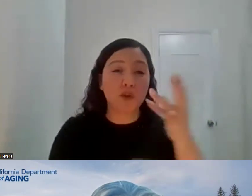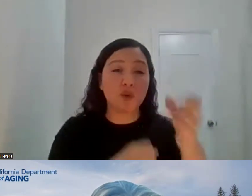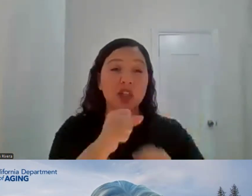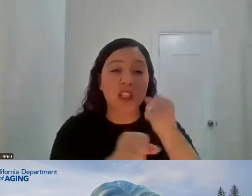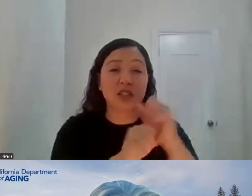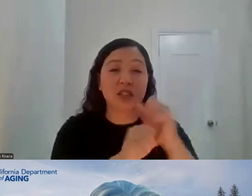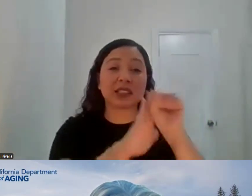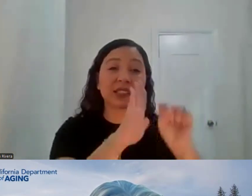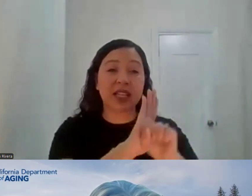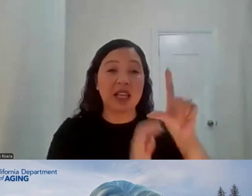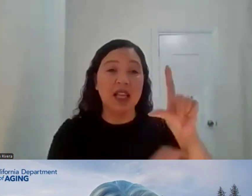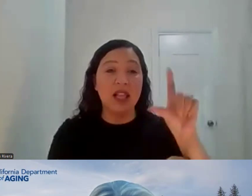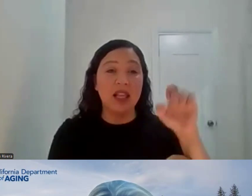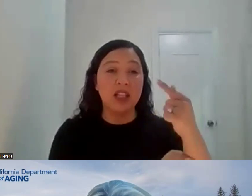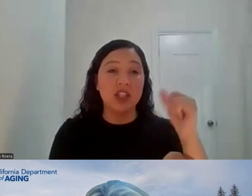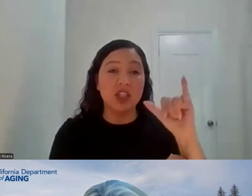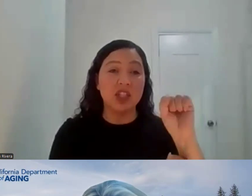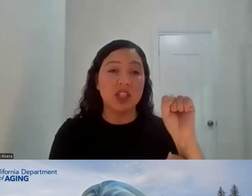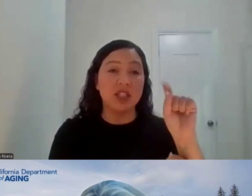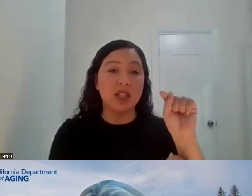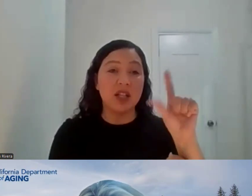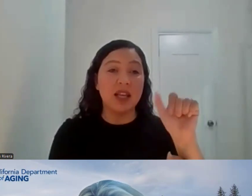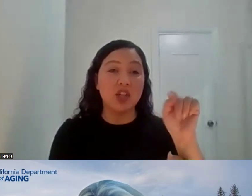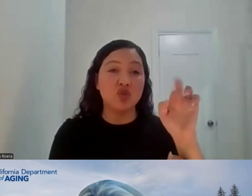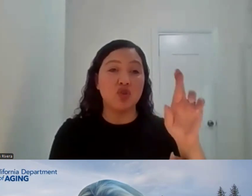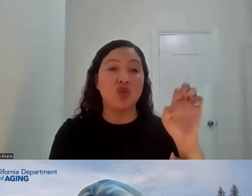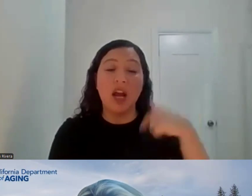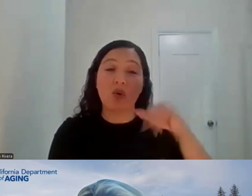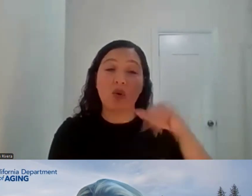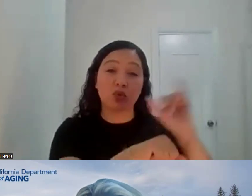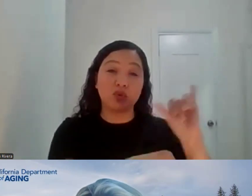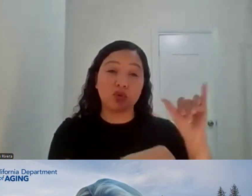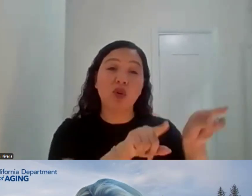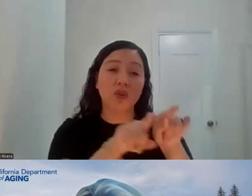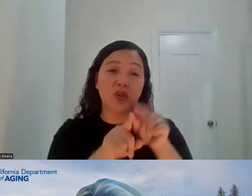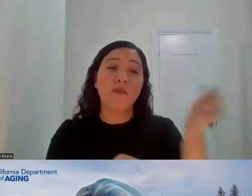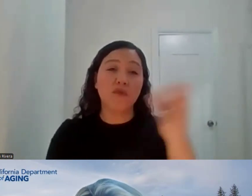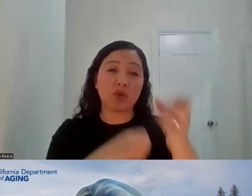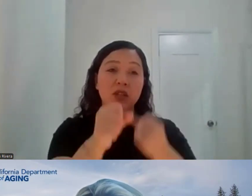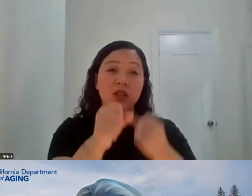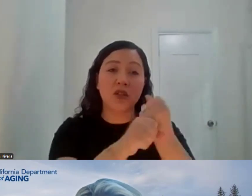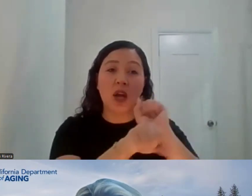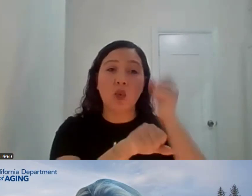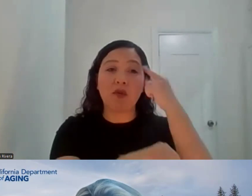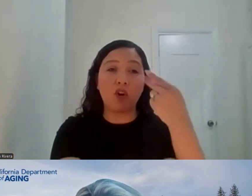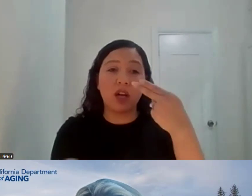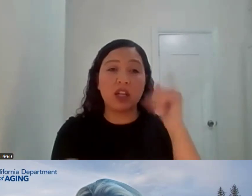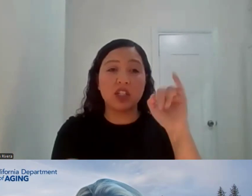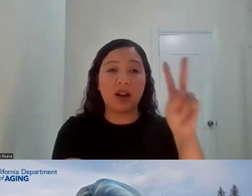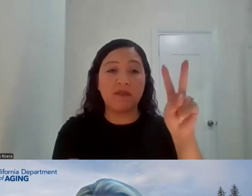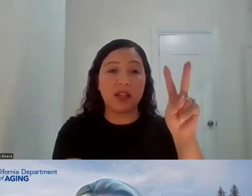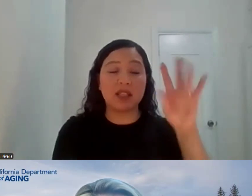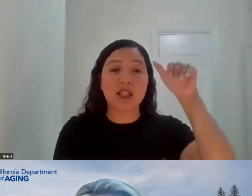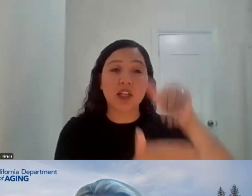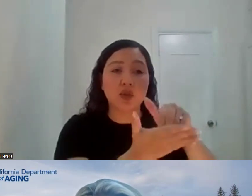legislature. And before that, I spent a decade working in HIV and AIDS care and prevention on the Central